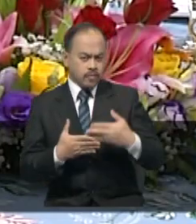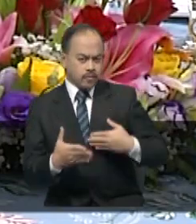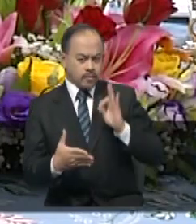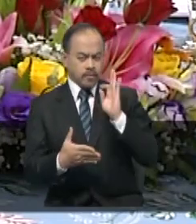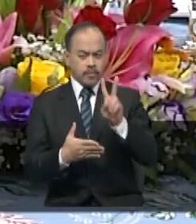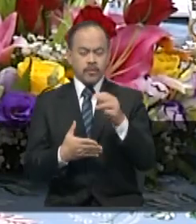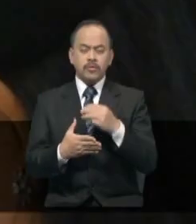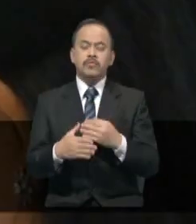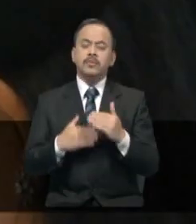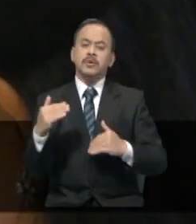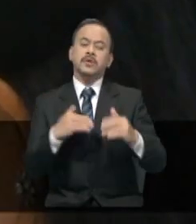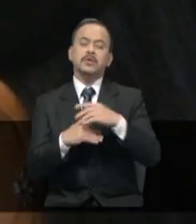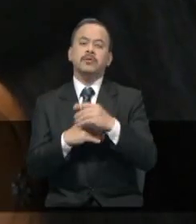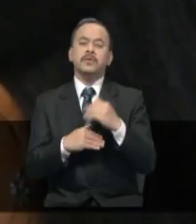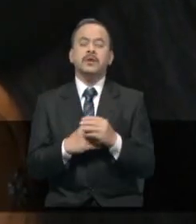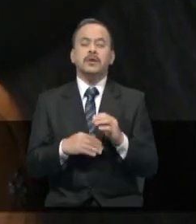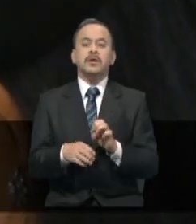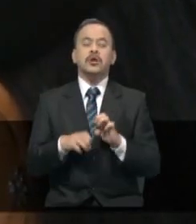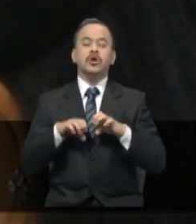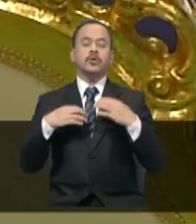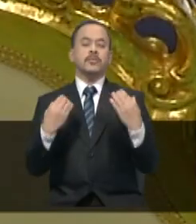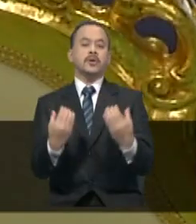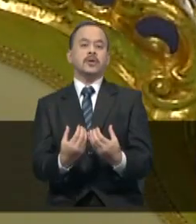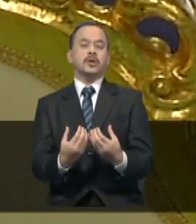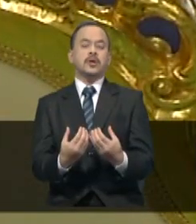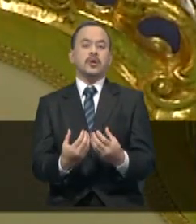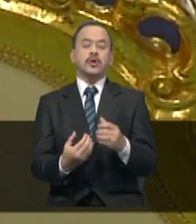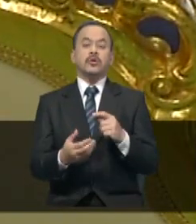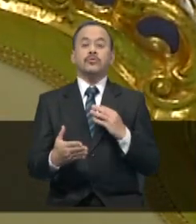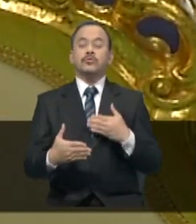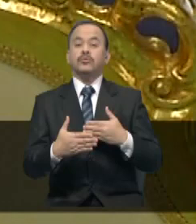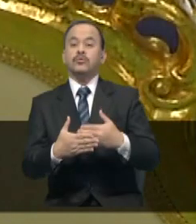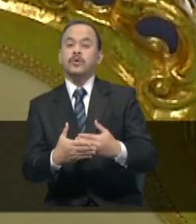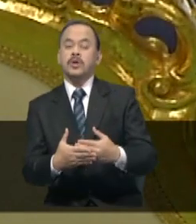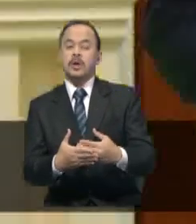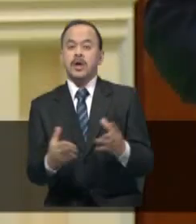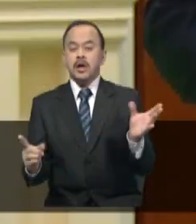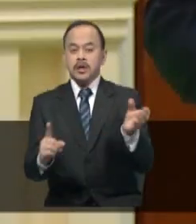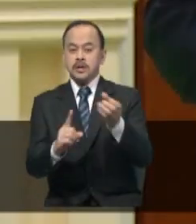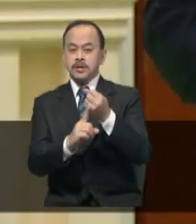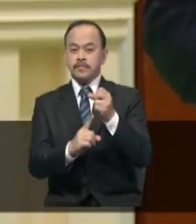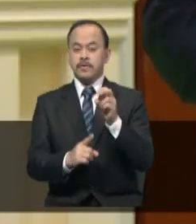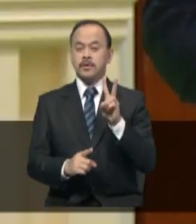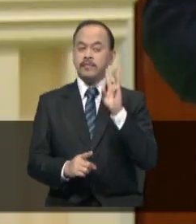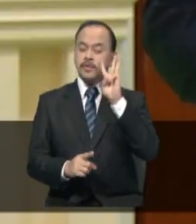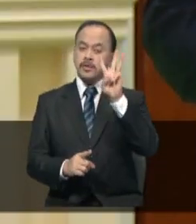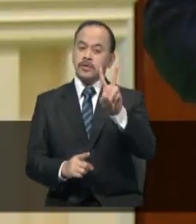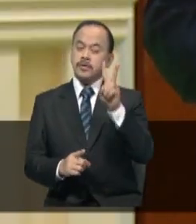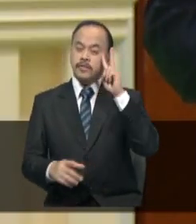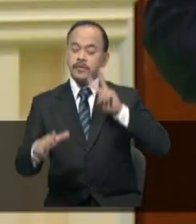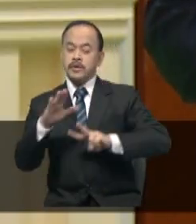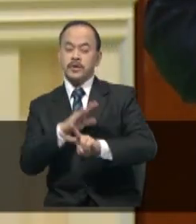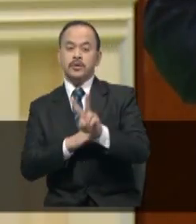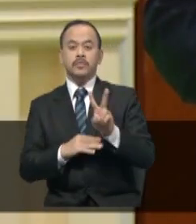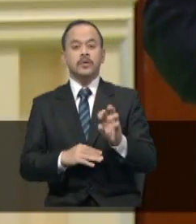our community building efforts towards achieving the 2024 vision and